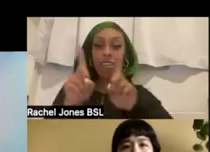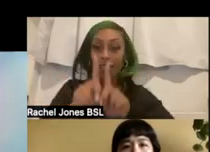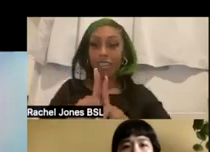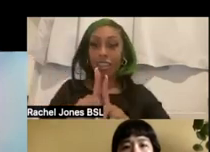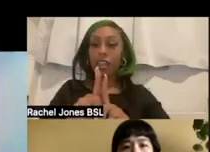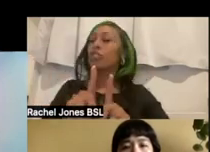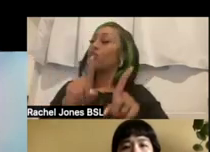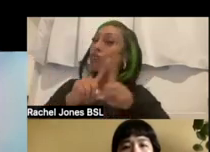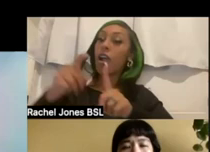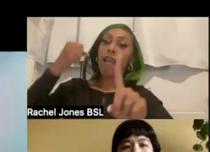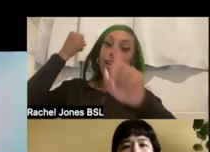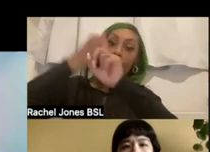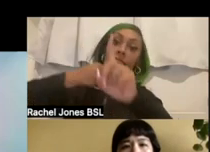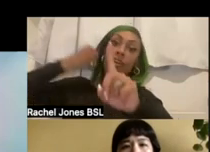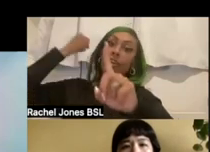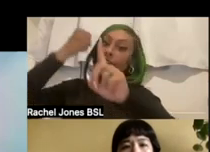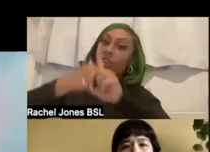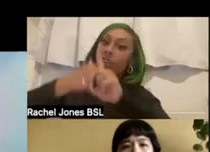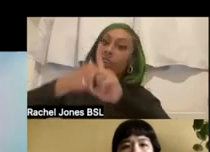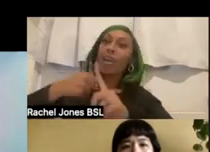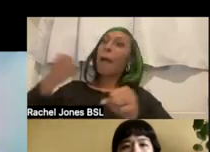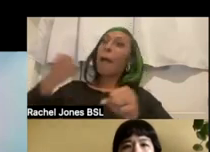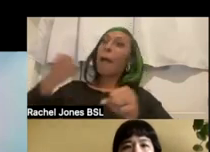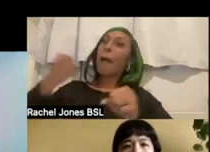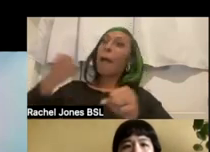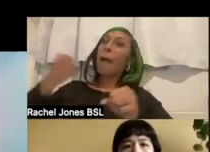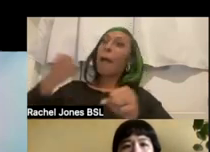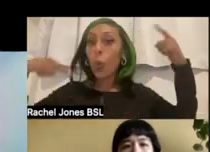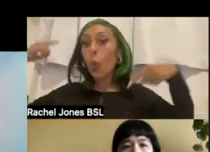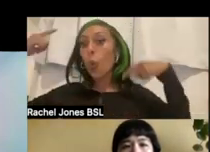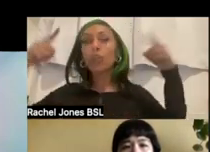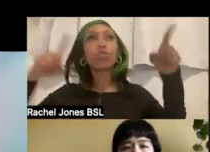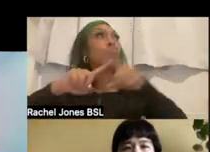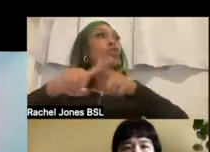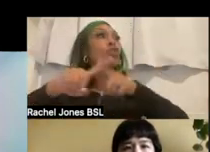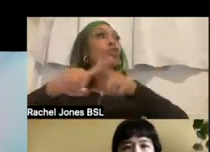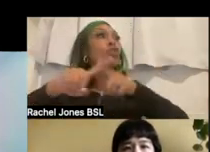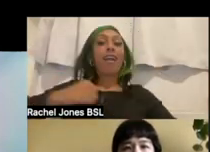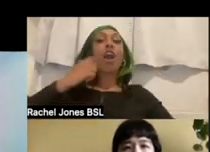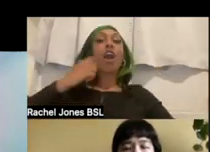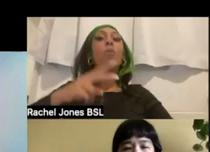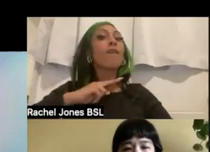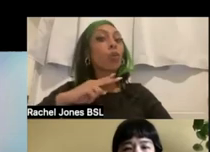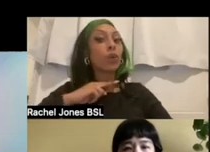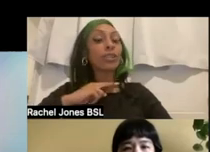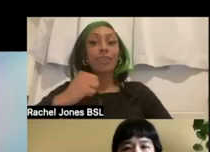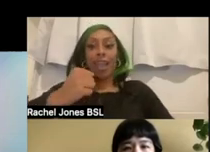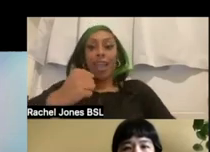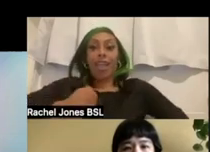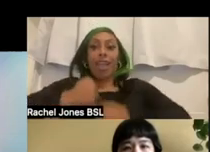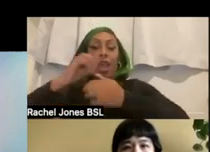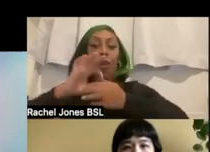voice heard as much as we can and use our connections. And that change can only happen when